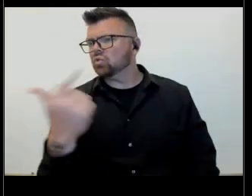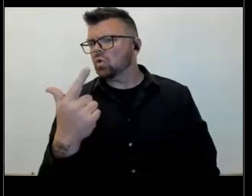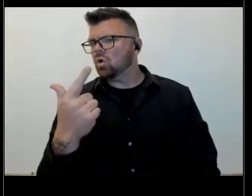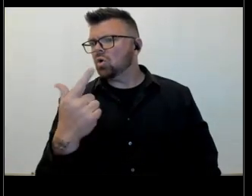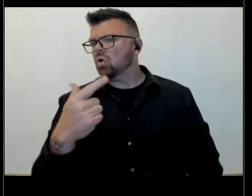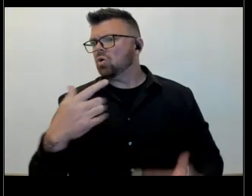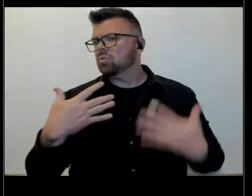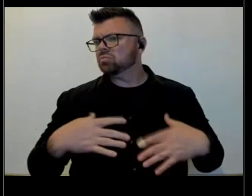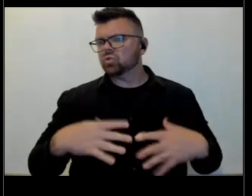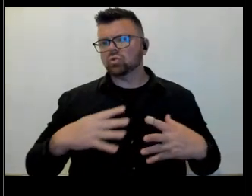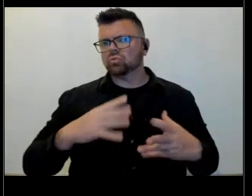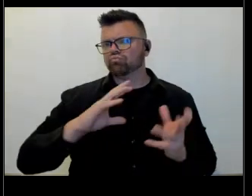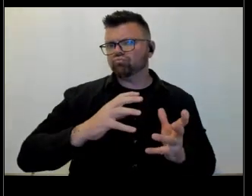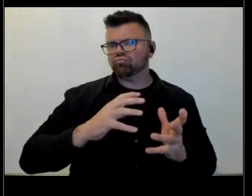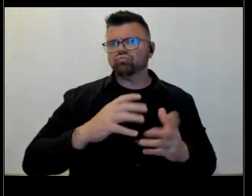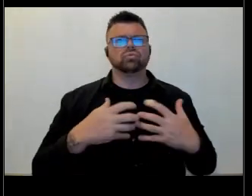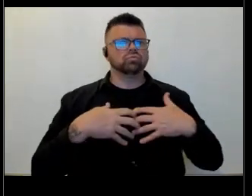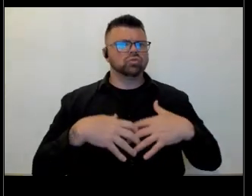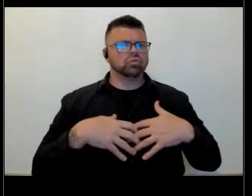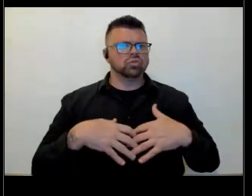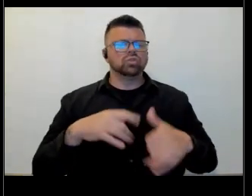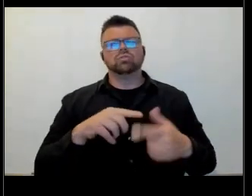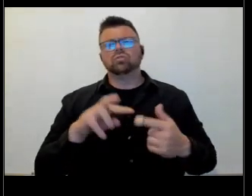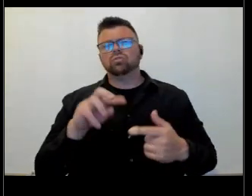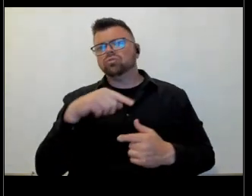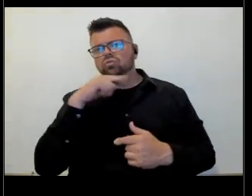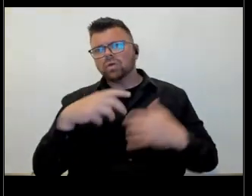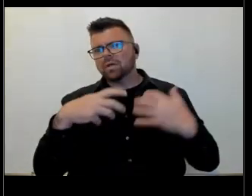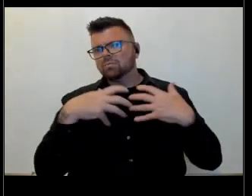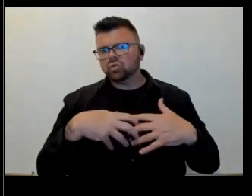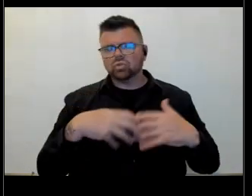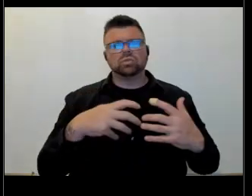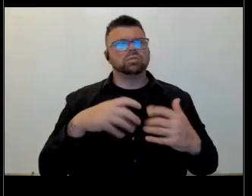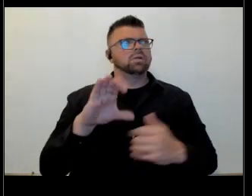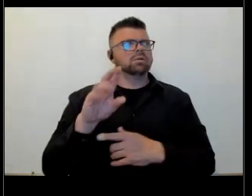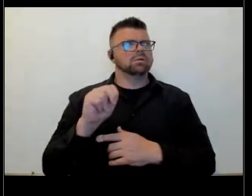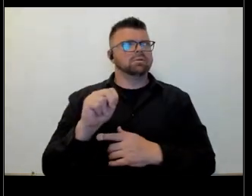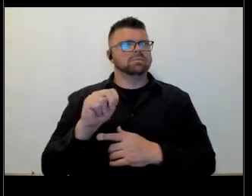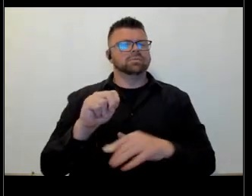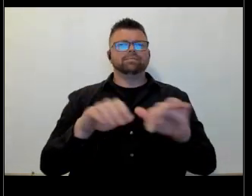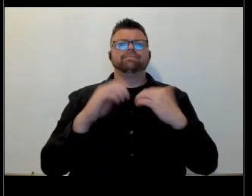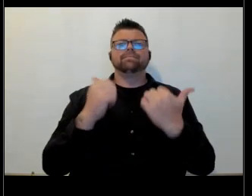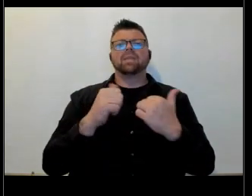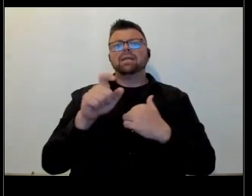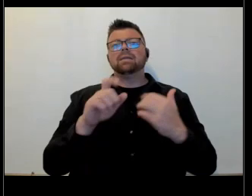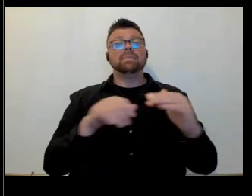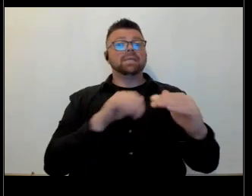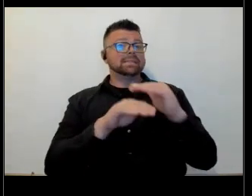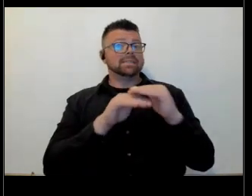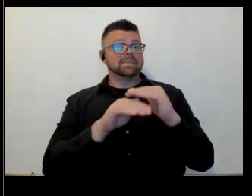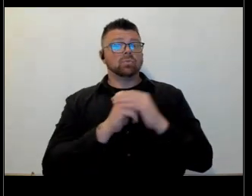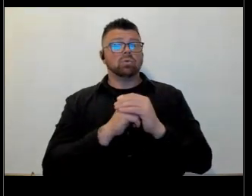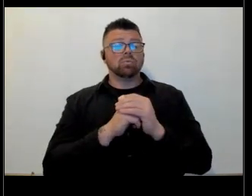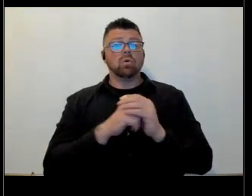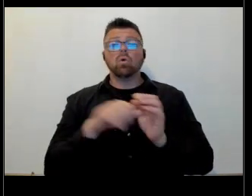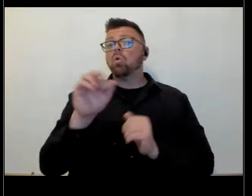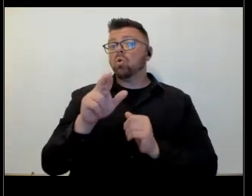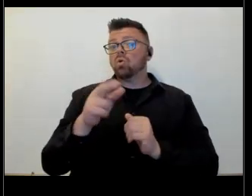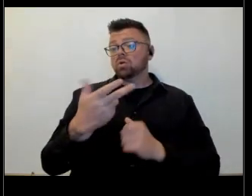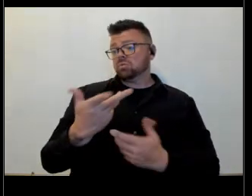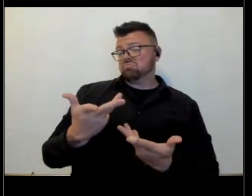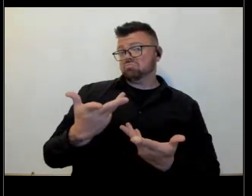machines or dryers in a common laundry area need to be accessible, or is it okay to